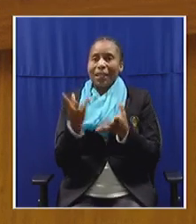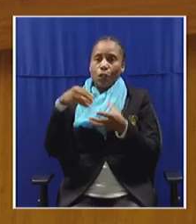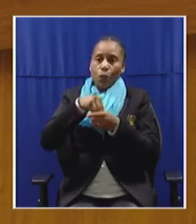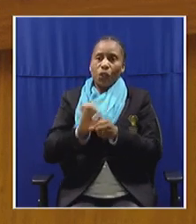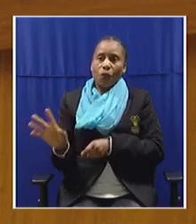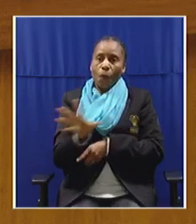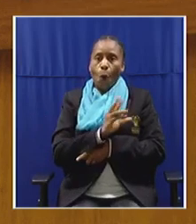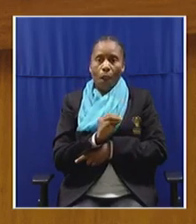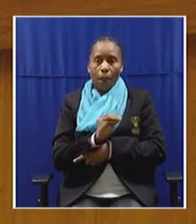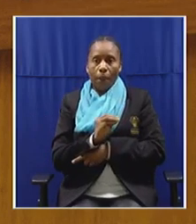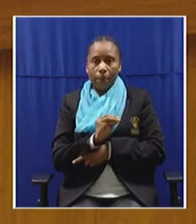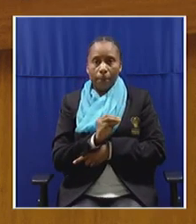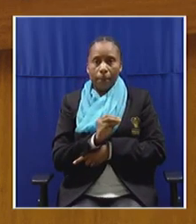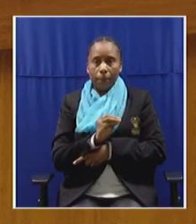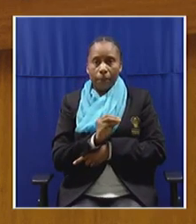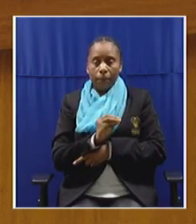all.